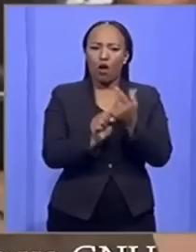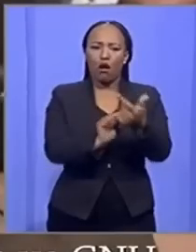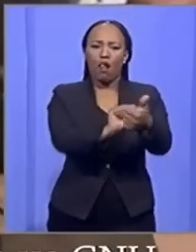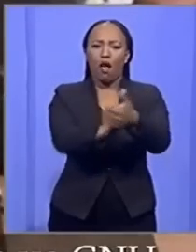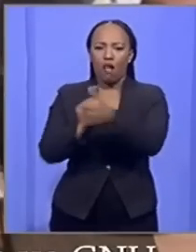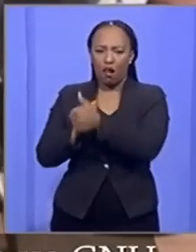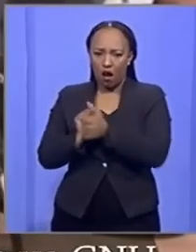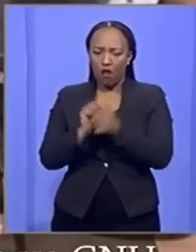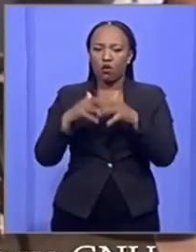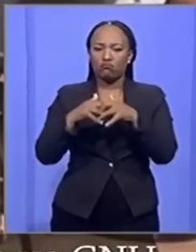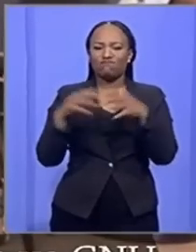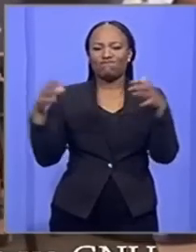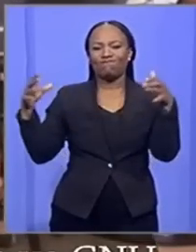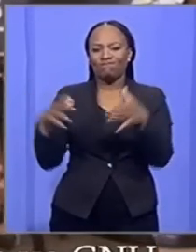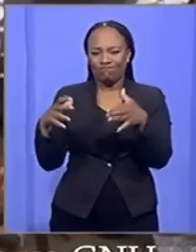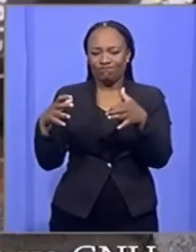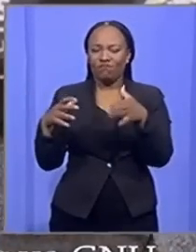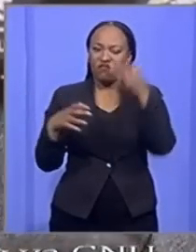bja setšhaba.